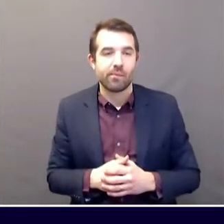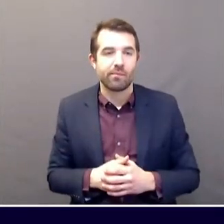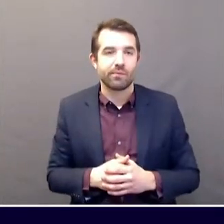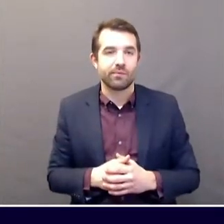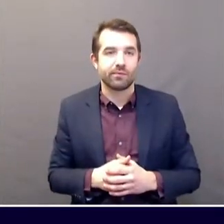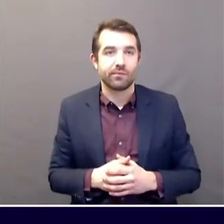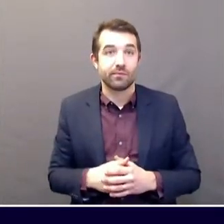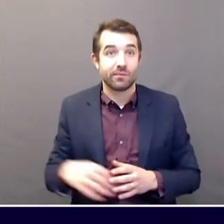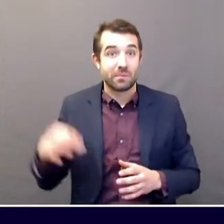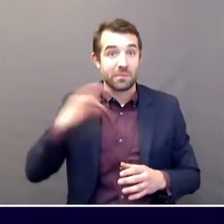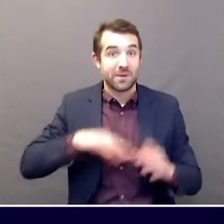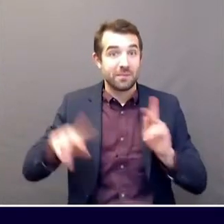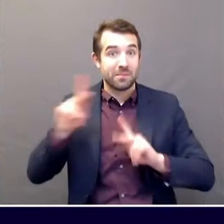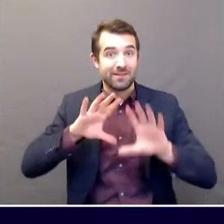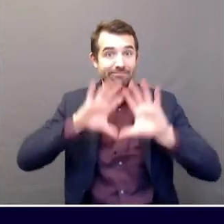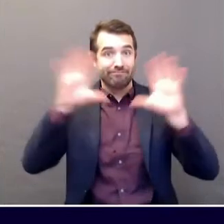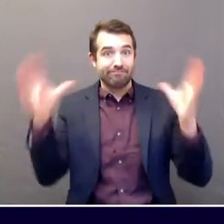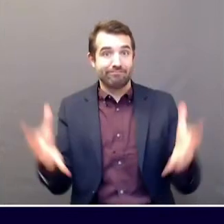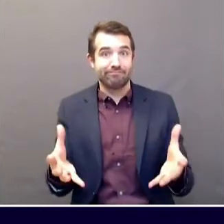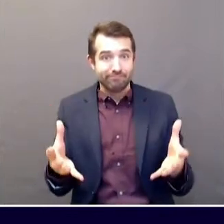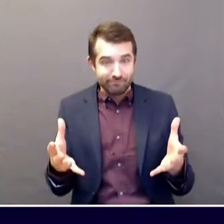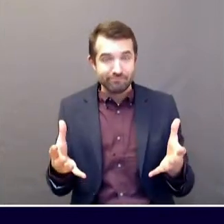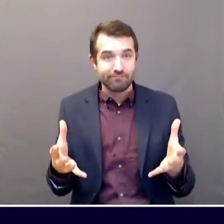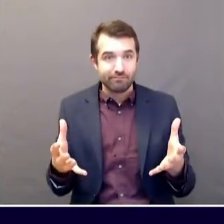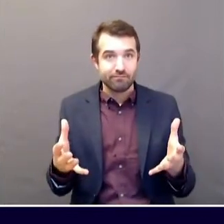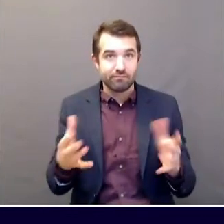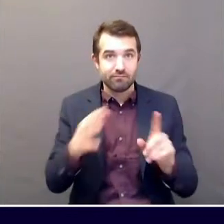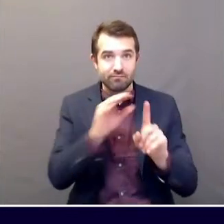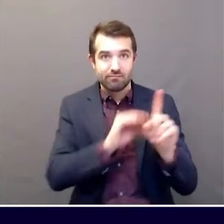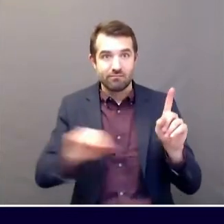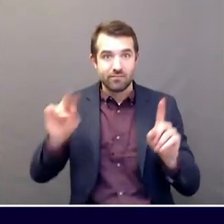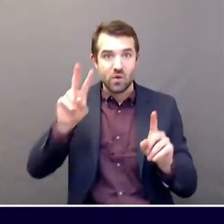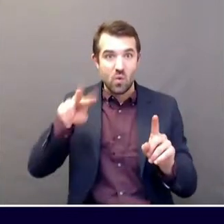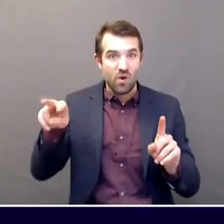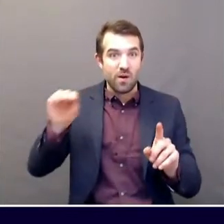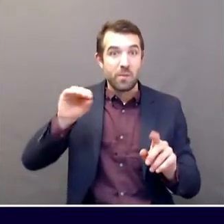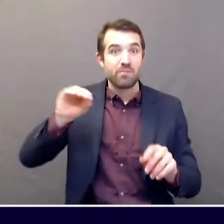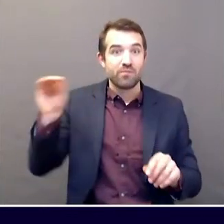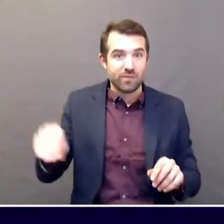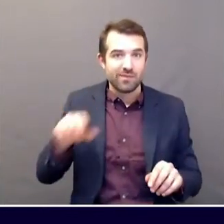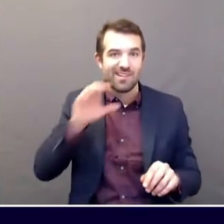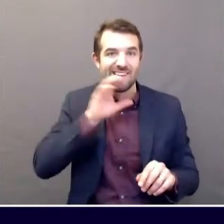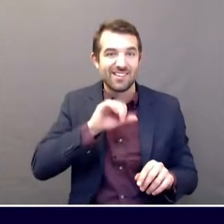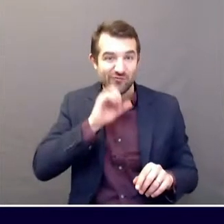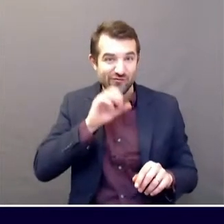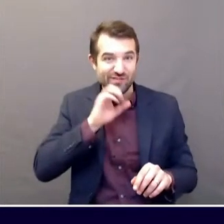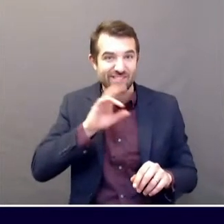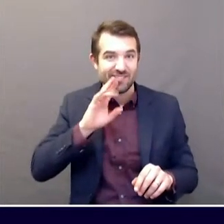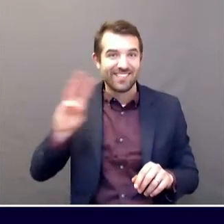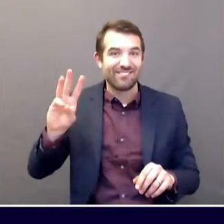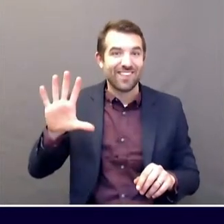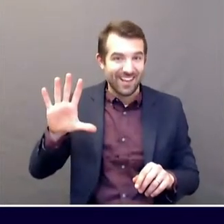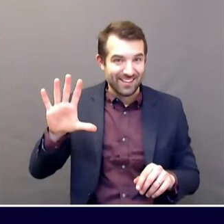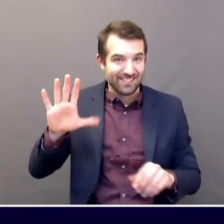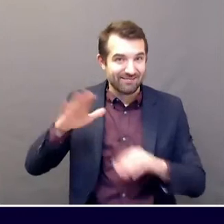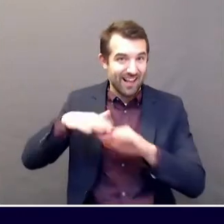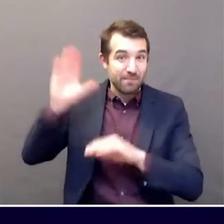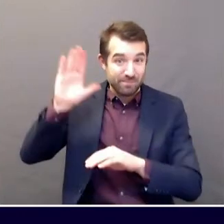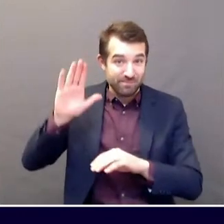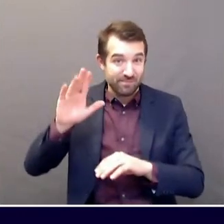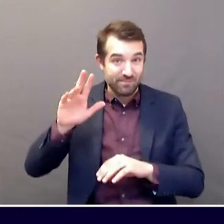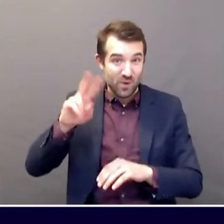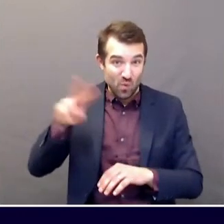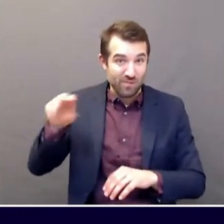over 65 or 65 and above. So we have an older population. We have a very dispersed population, a very